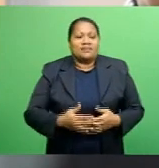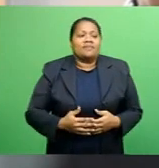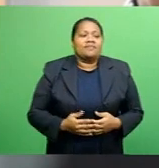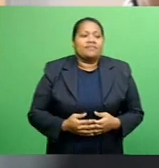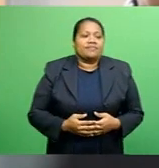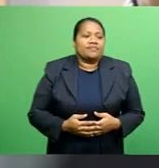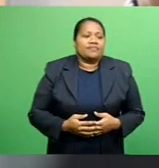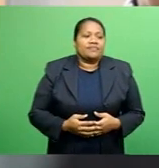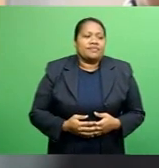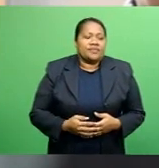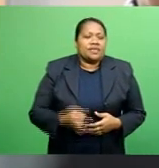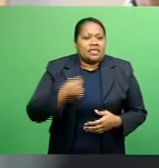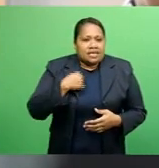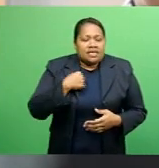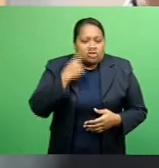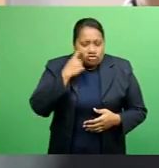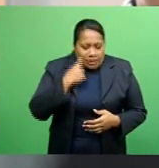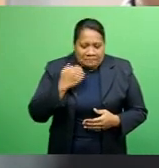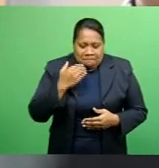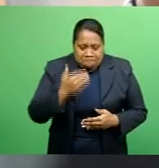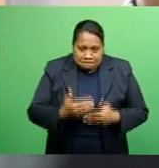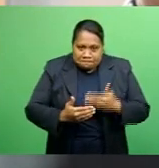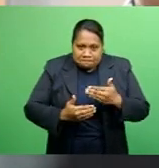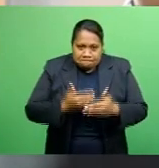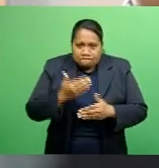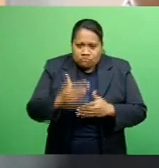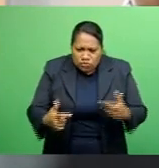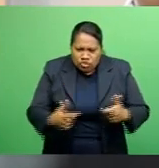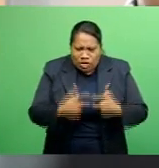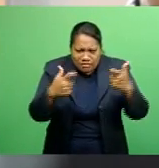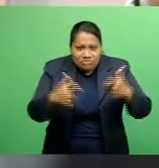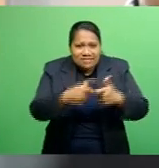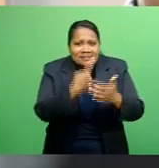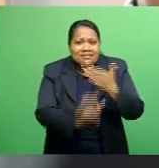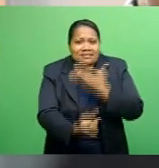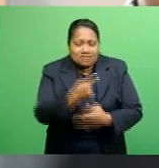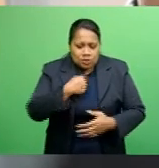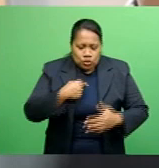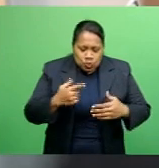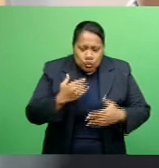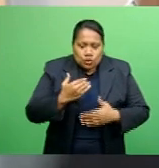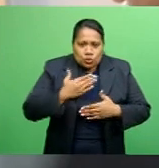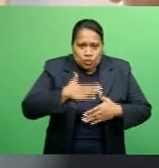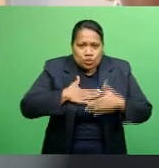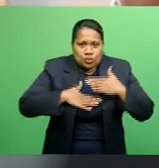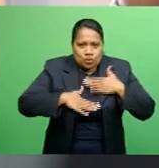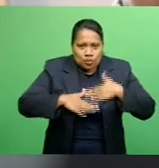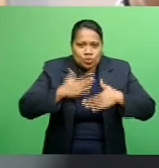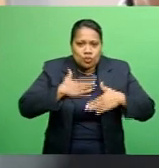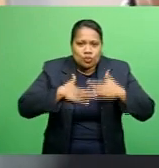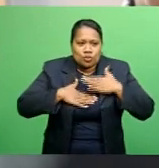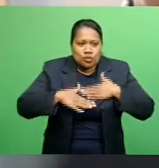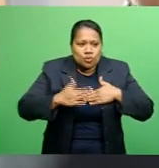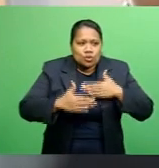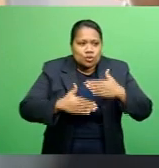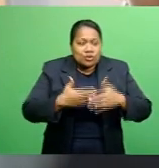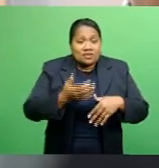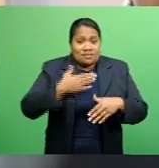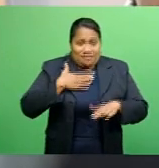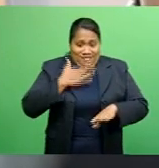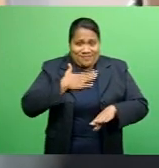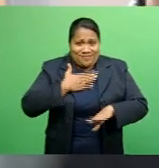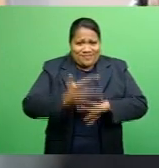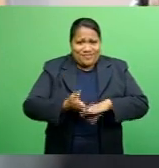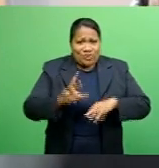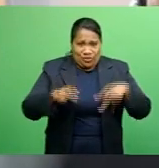the day as it came and tried to take the challenge on its face. Although my second venture for the new restaurant was failure,